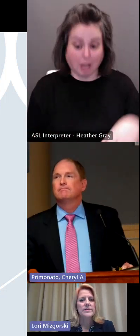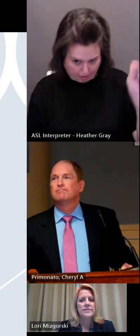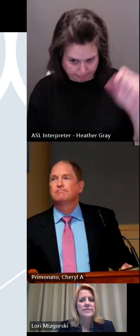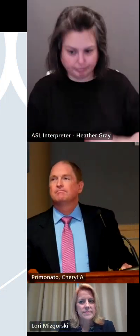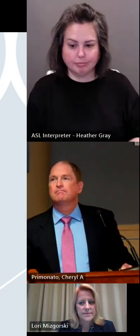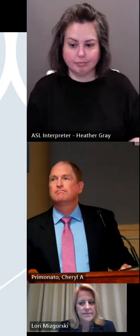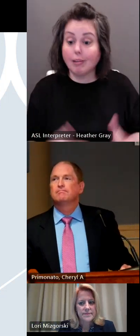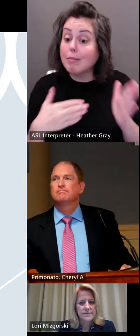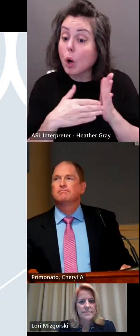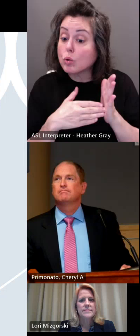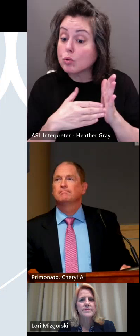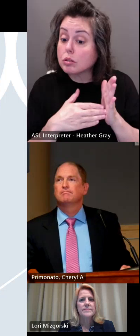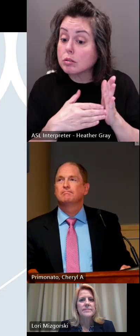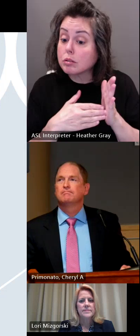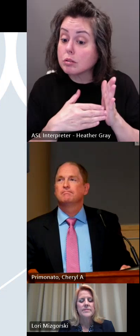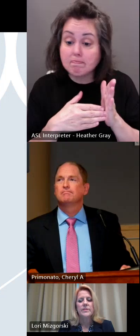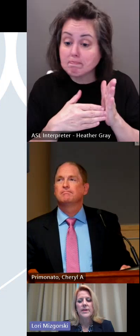opposed?